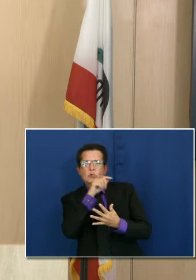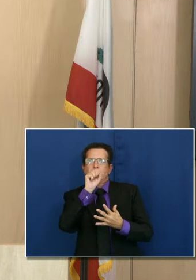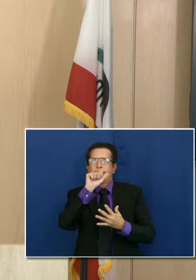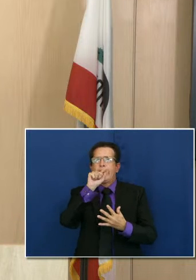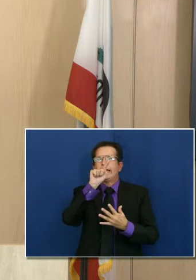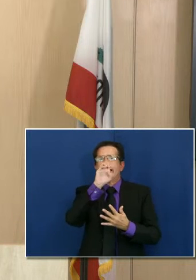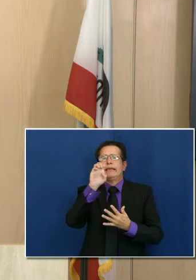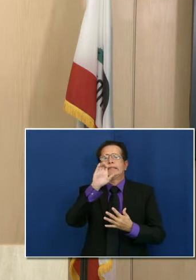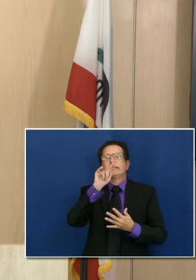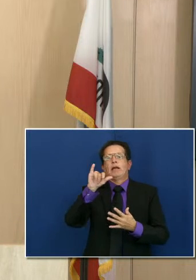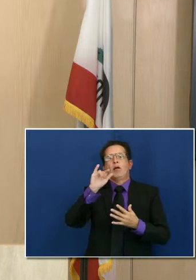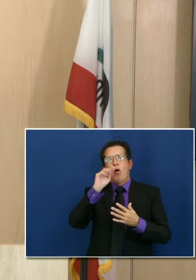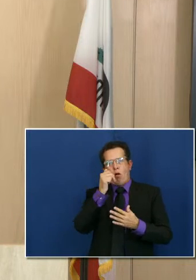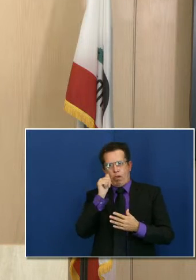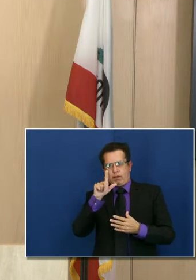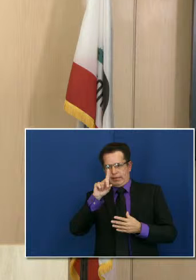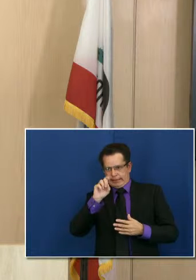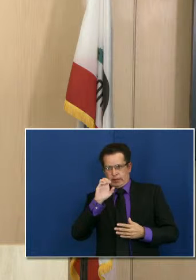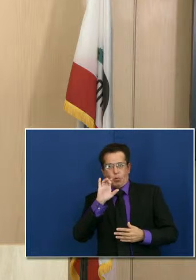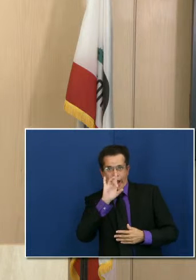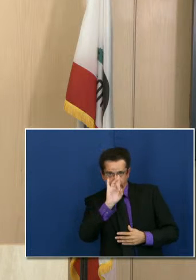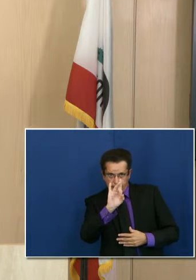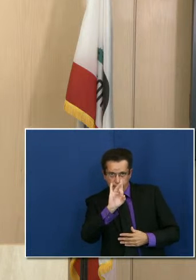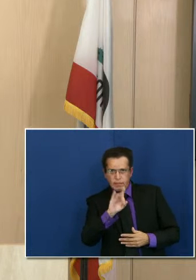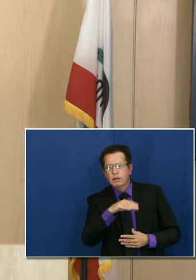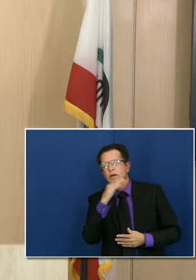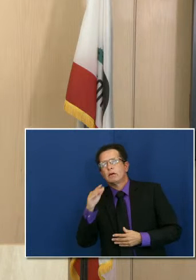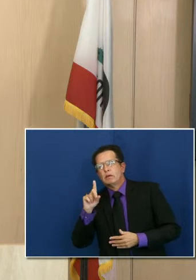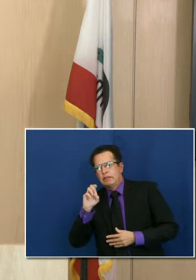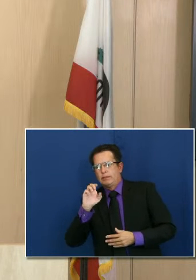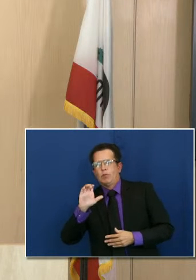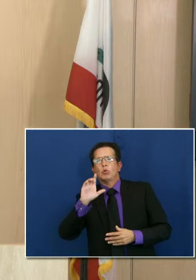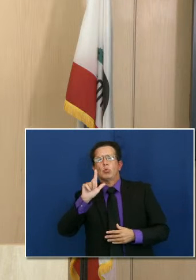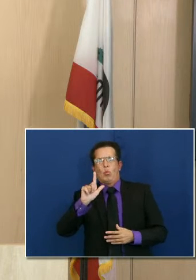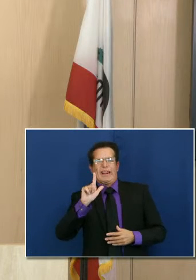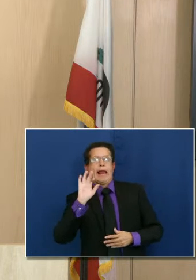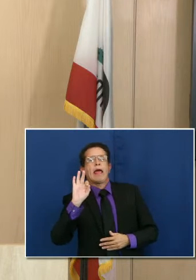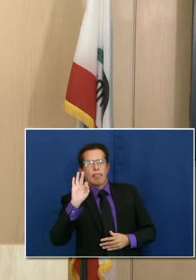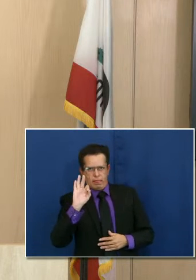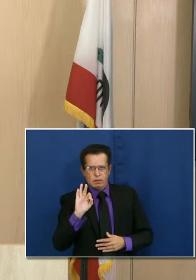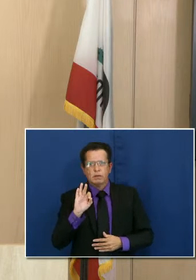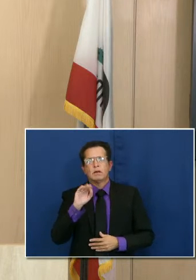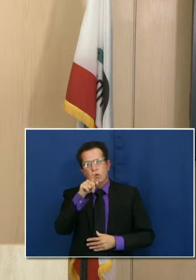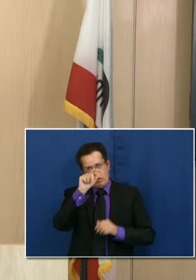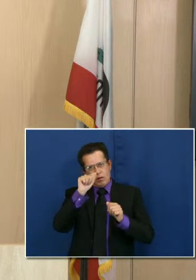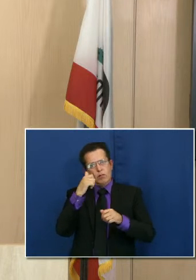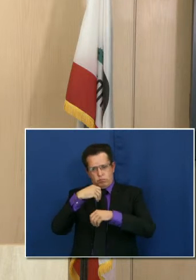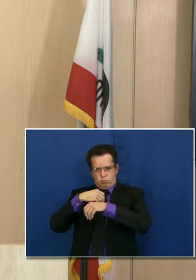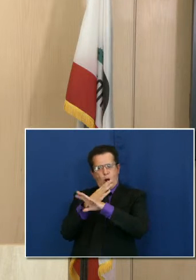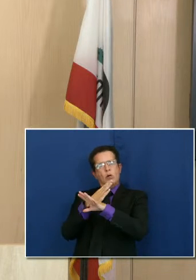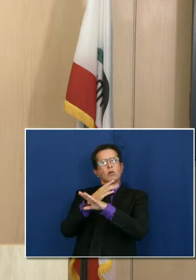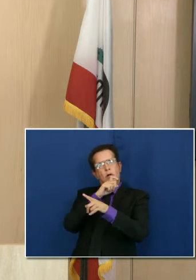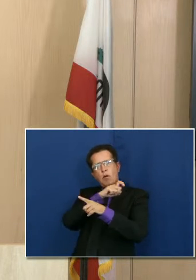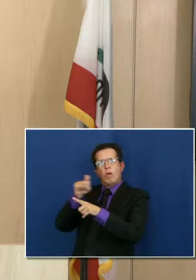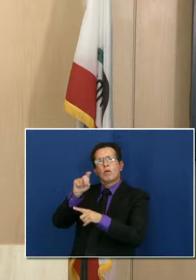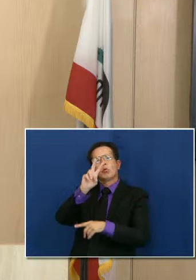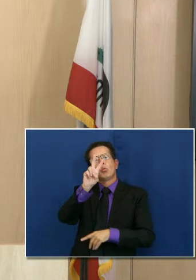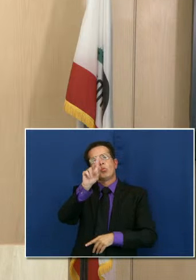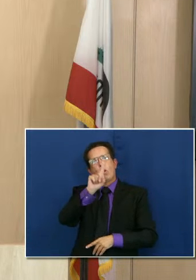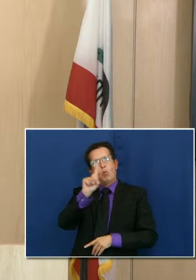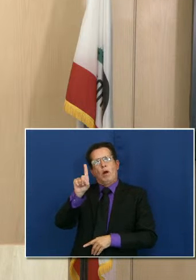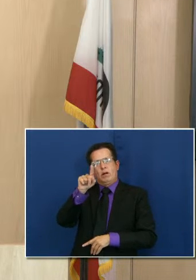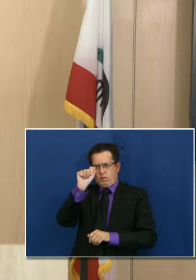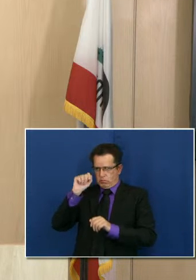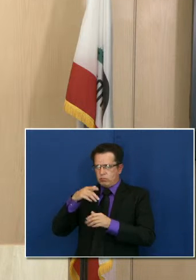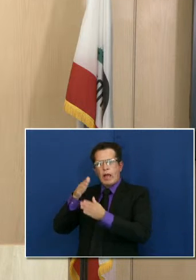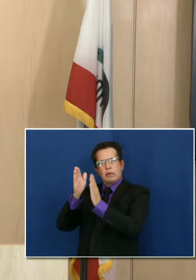Hall is on December 8th and December 29th. We urge you to call 211 or get on the 211 website to